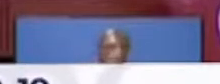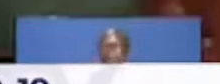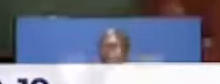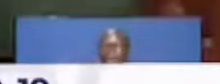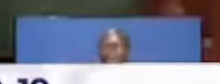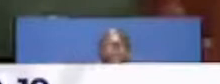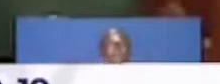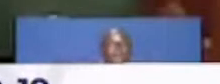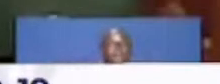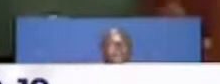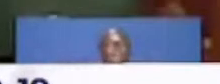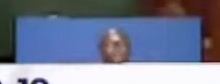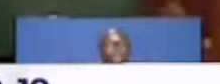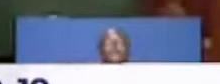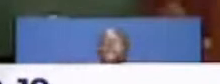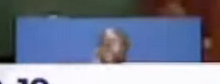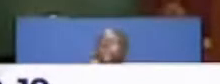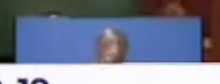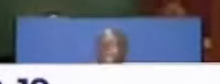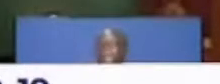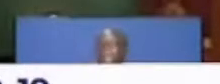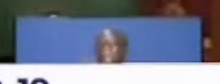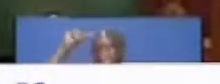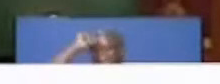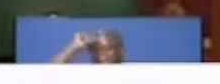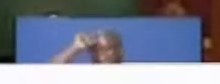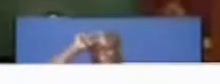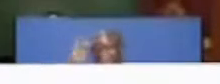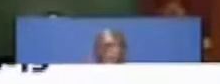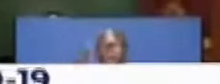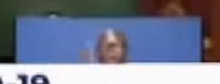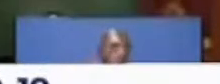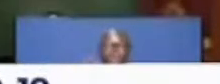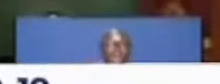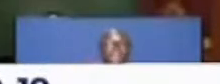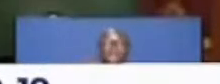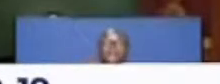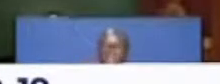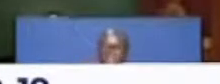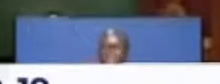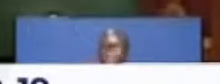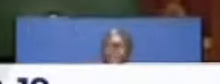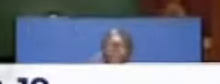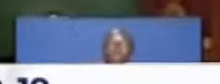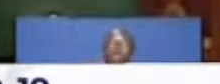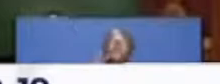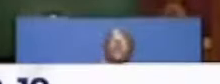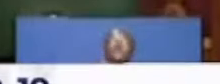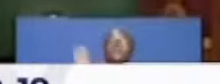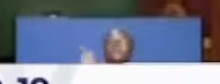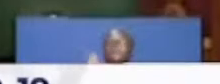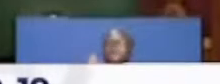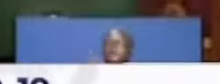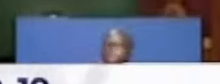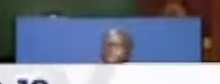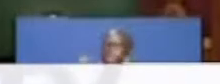clean water, my administration has over the years invested over 200 billion to implement